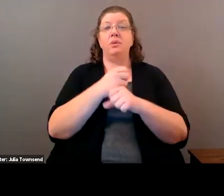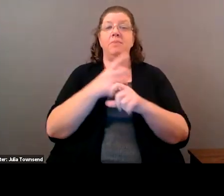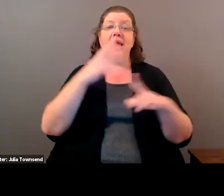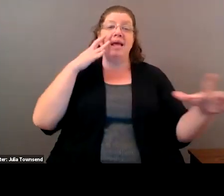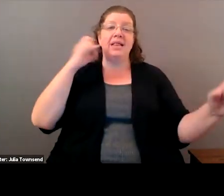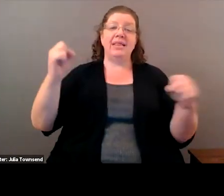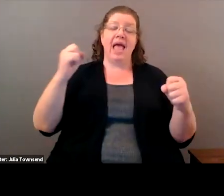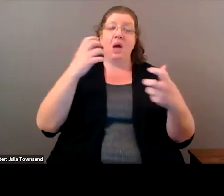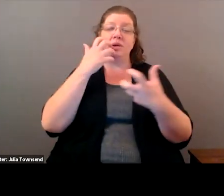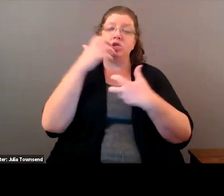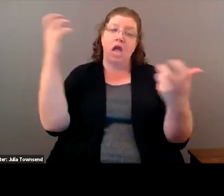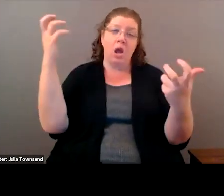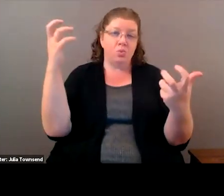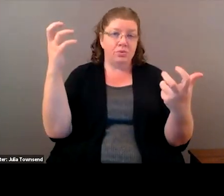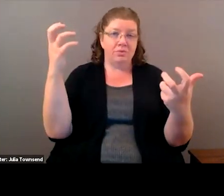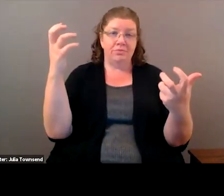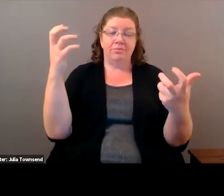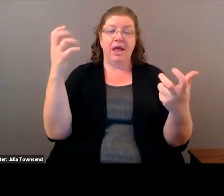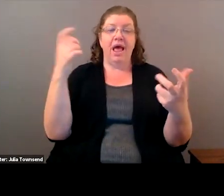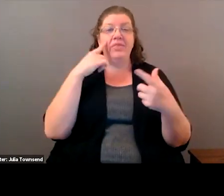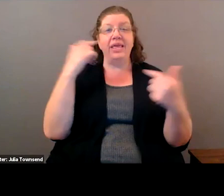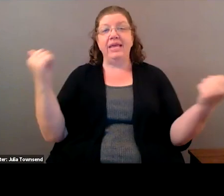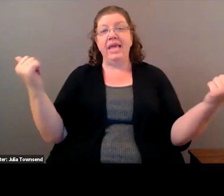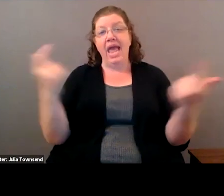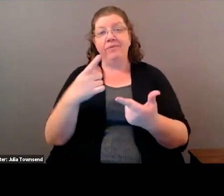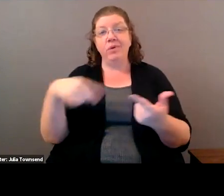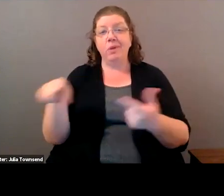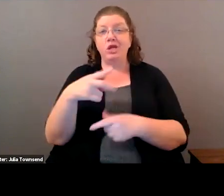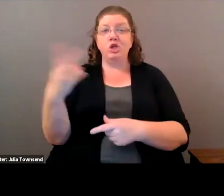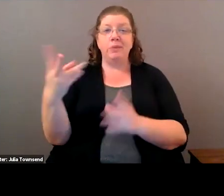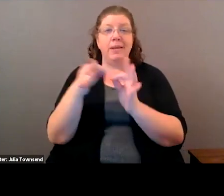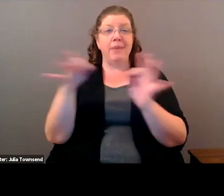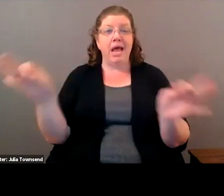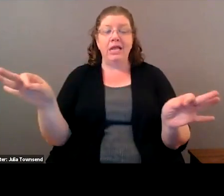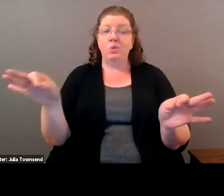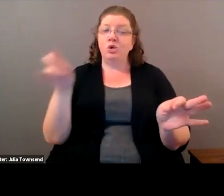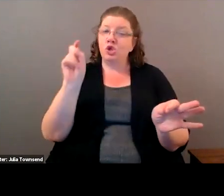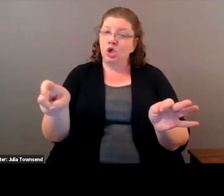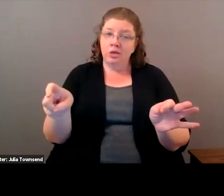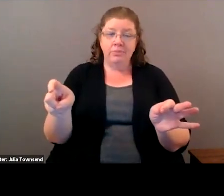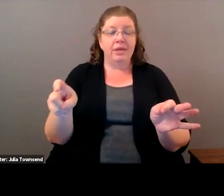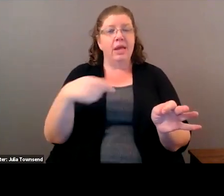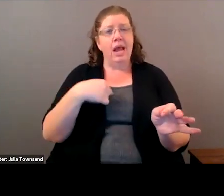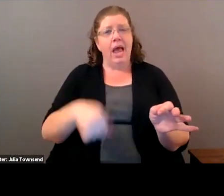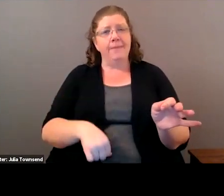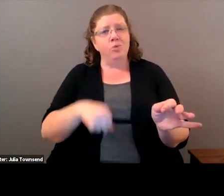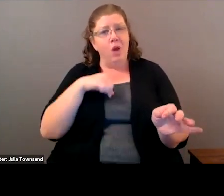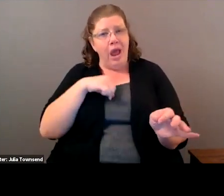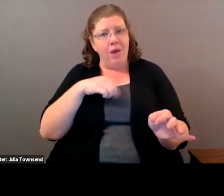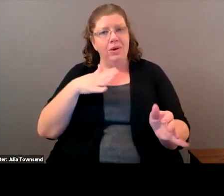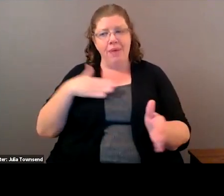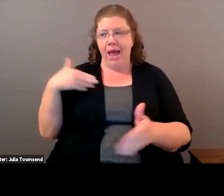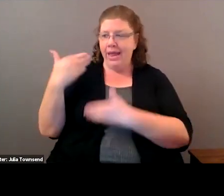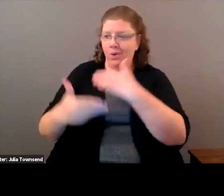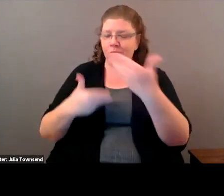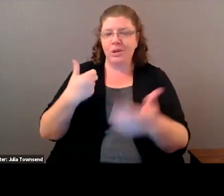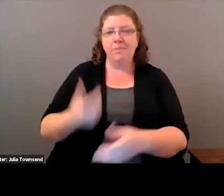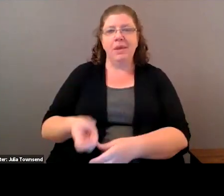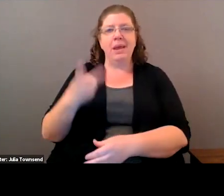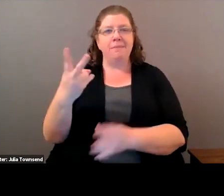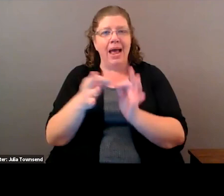shout. I think everyone should be bilingual, and I am very proud of my heritage of being